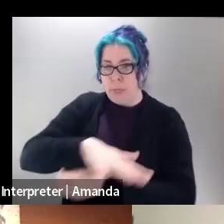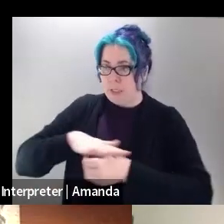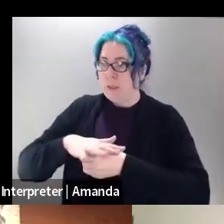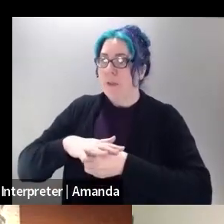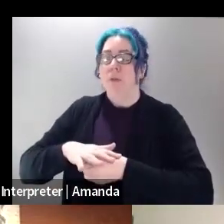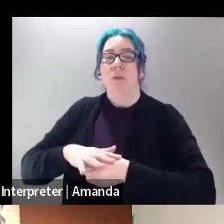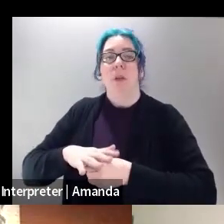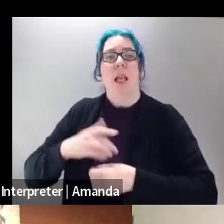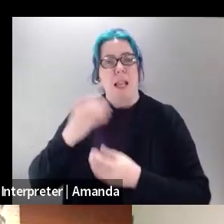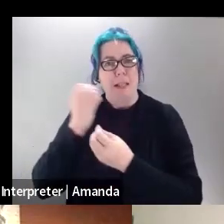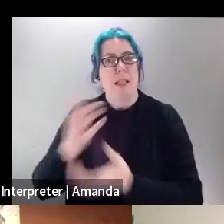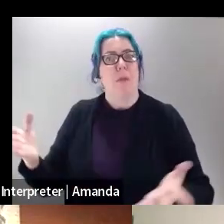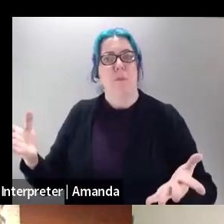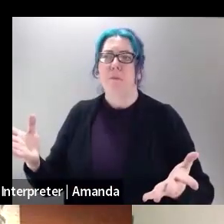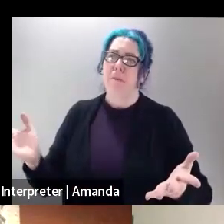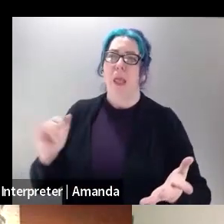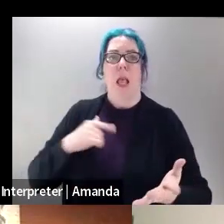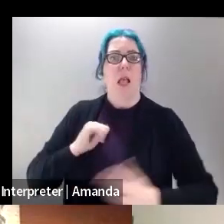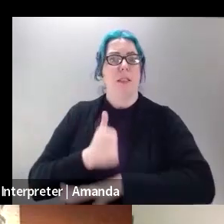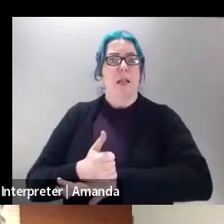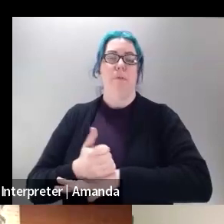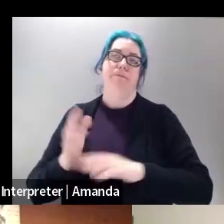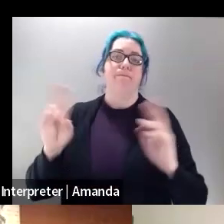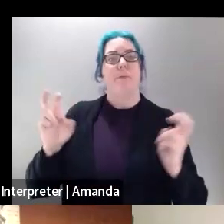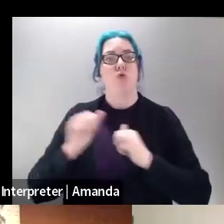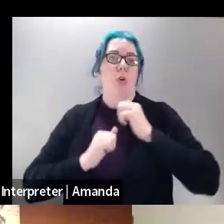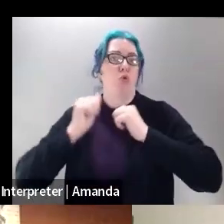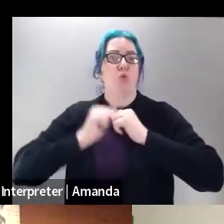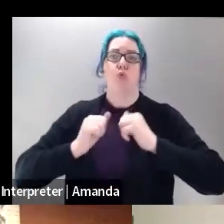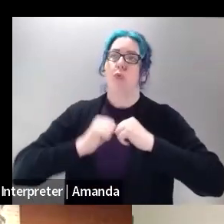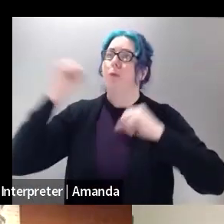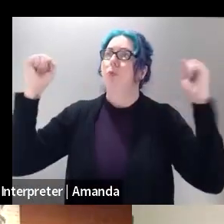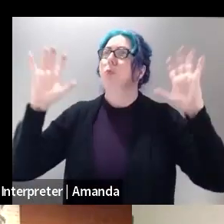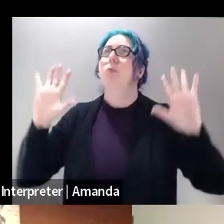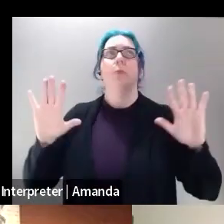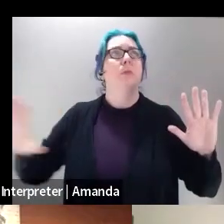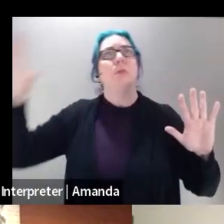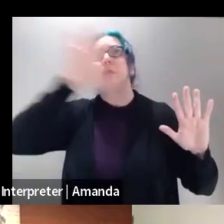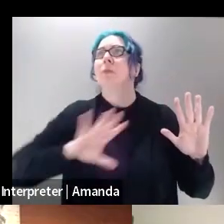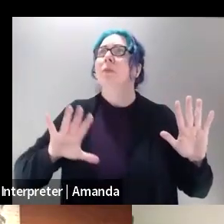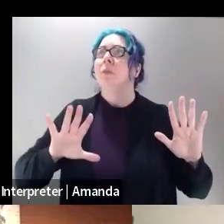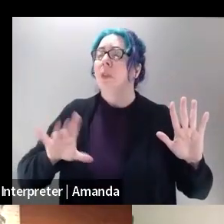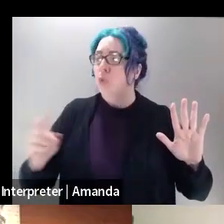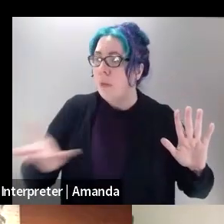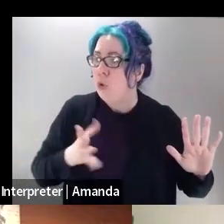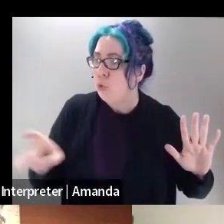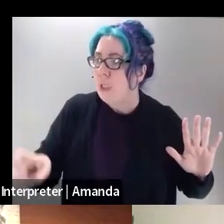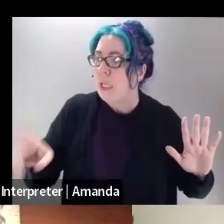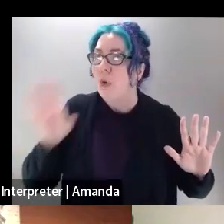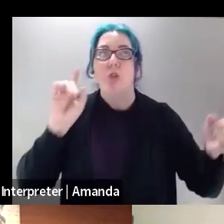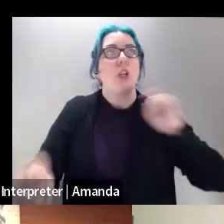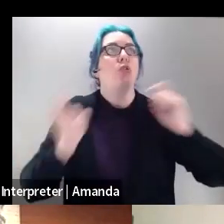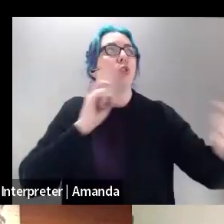structure. And yes, absolutely. If you have needs, like, I will definitely like reshape and mold that structure